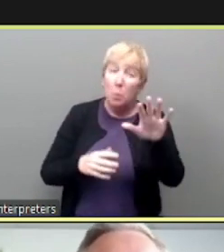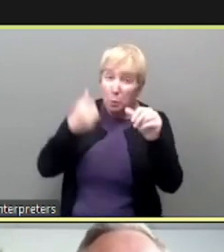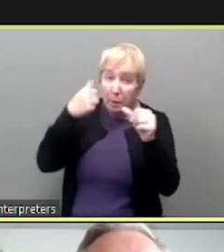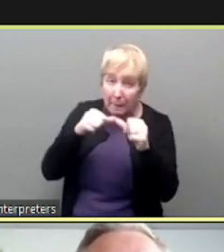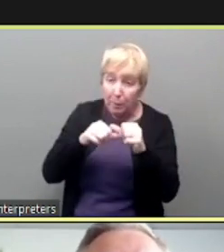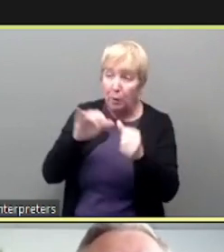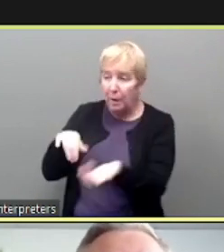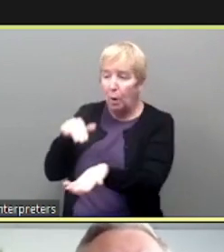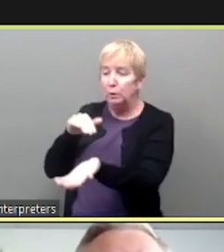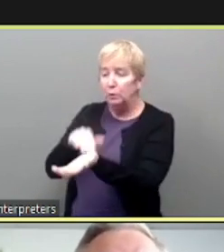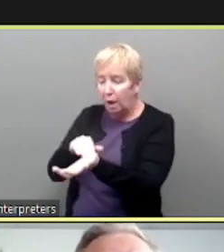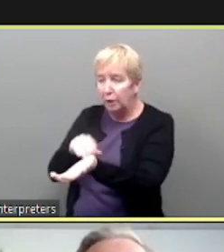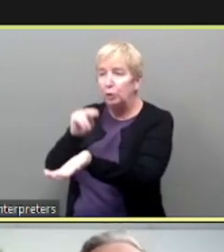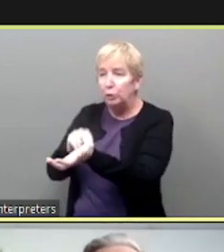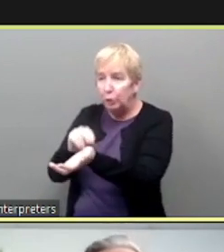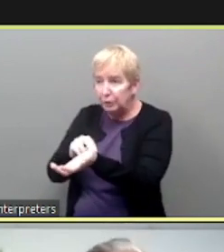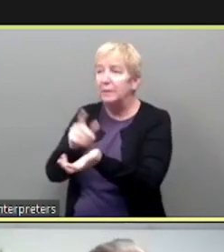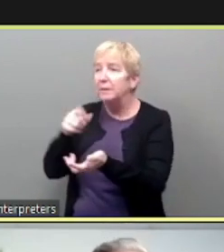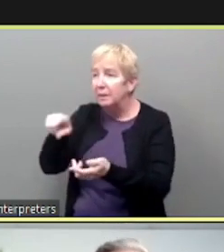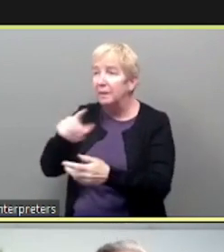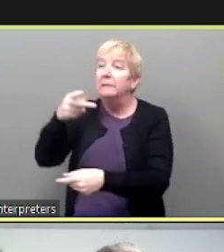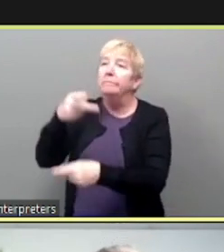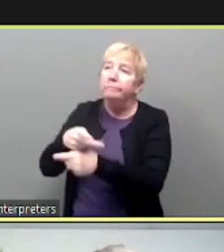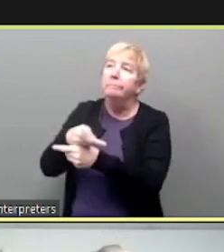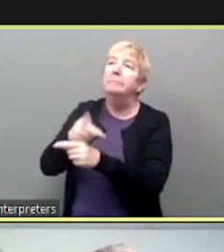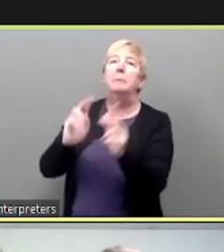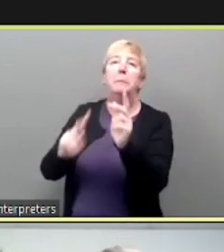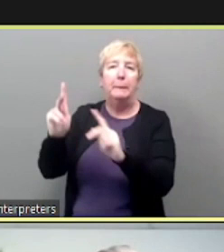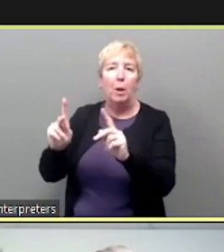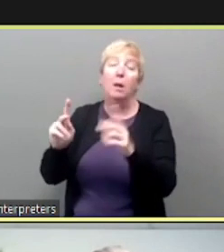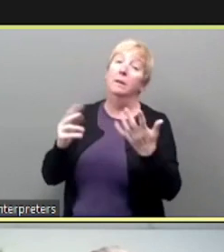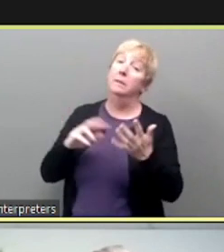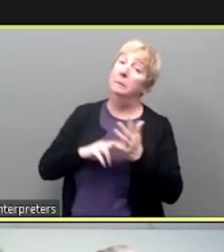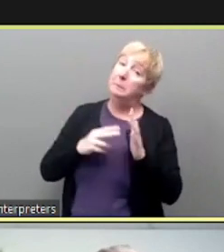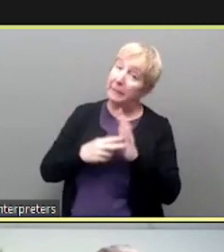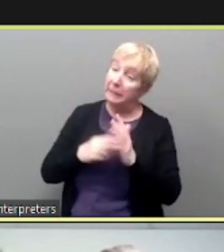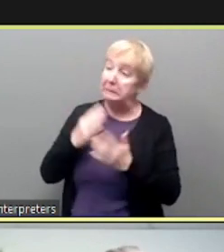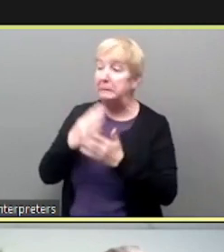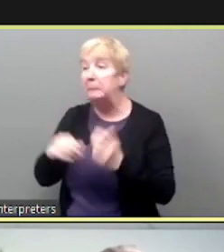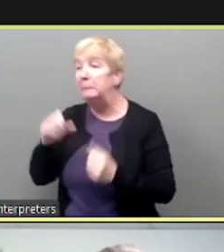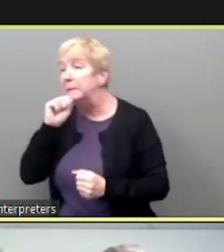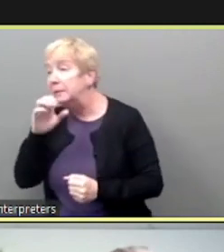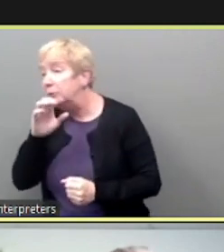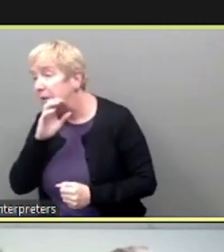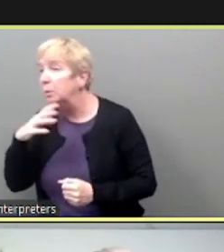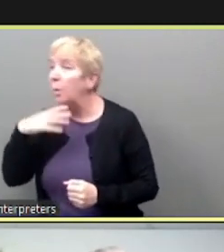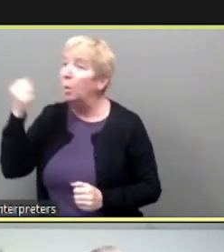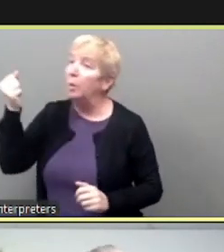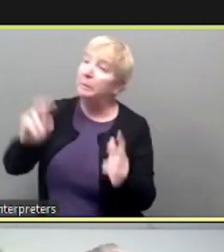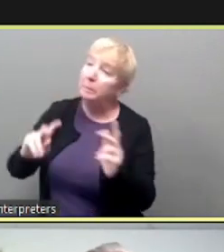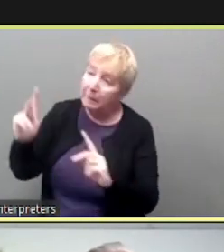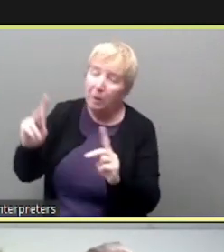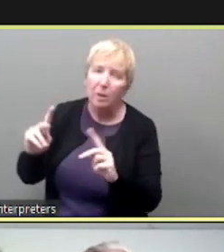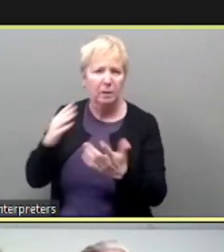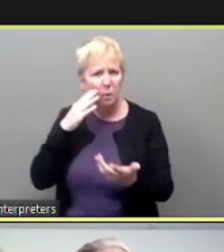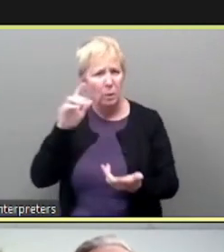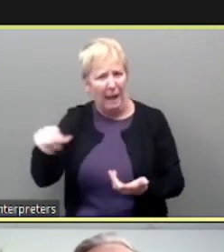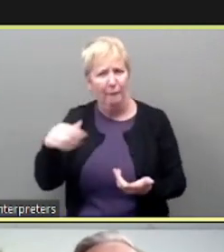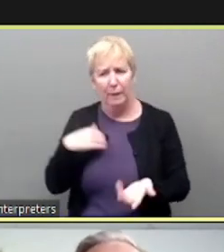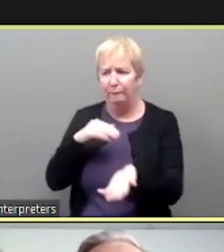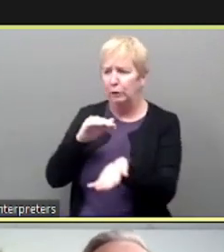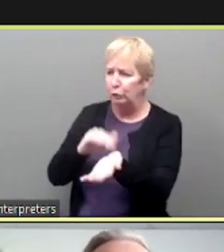It's about us growing old in a state where we have enough doctors and nurses and physicians assistants and